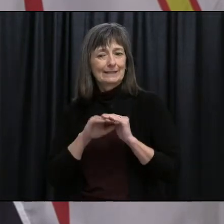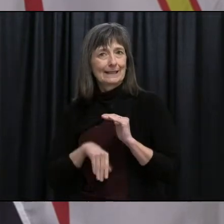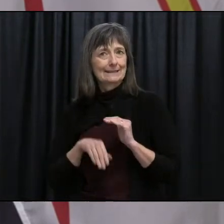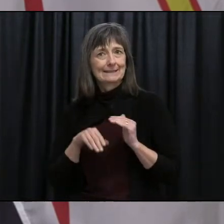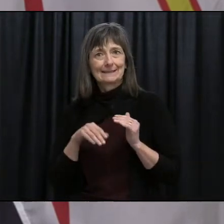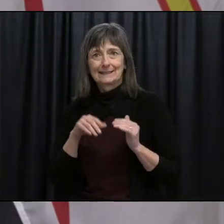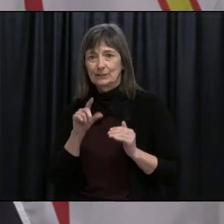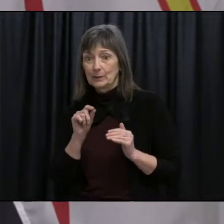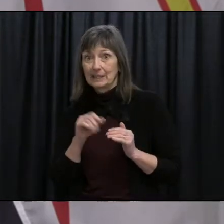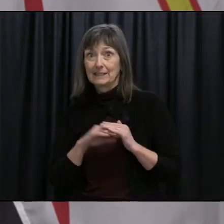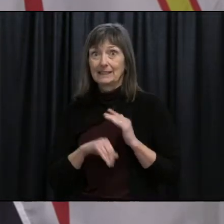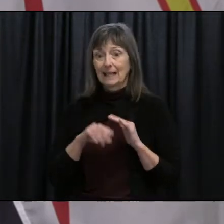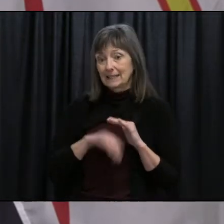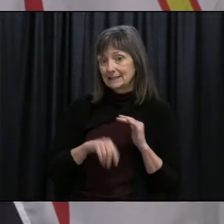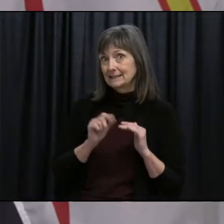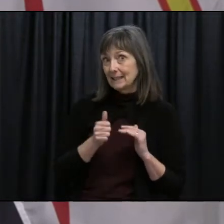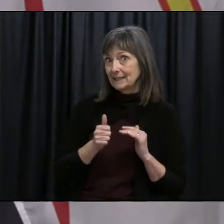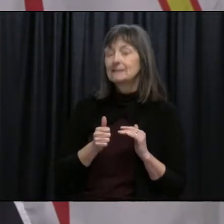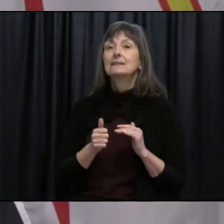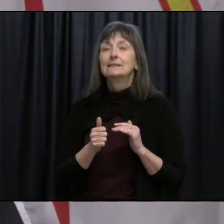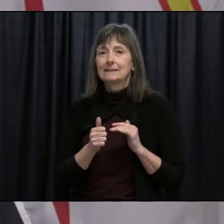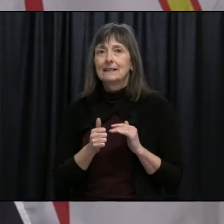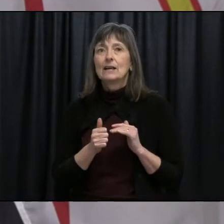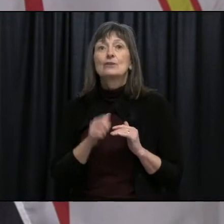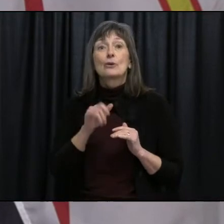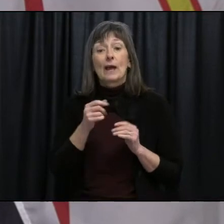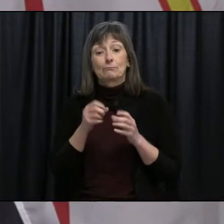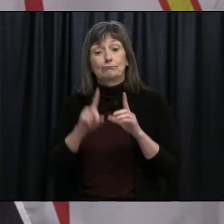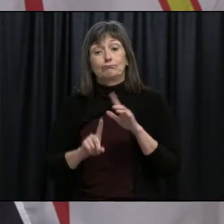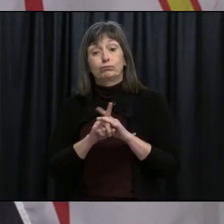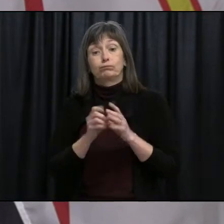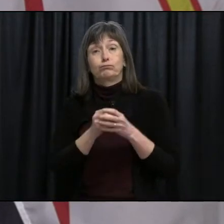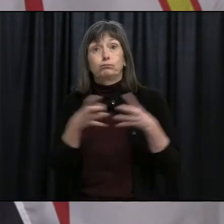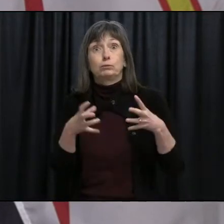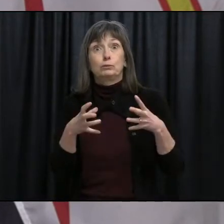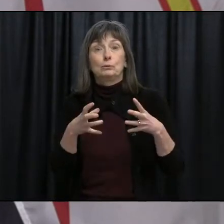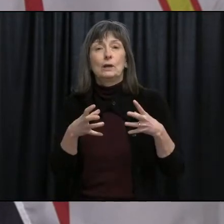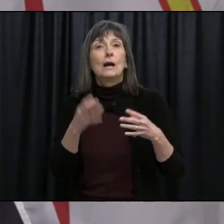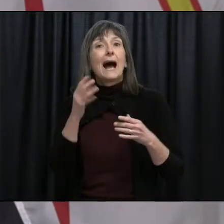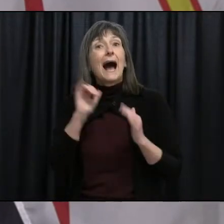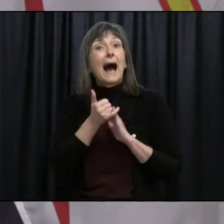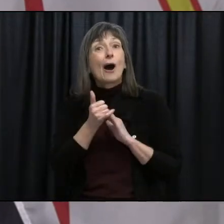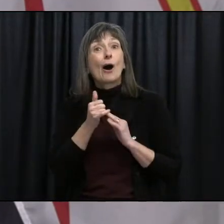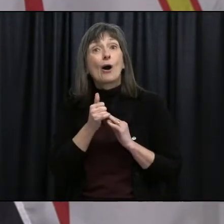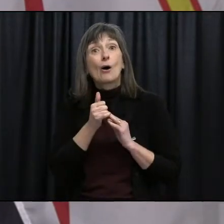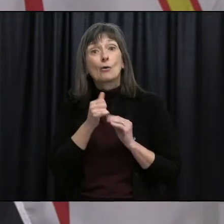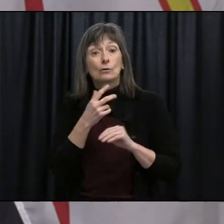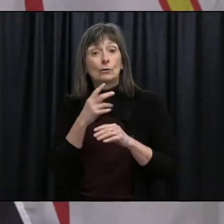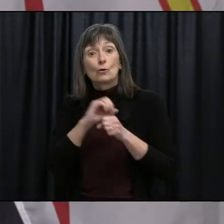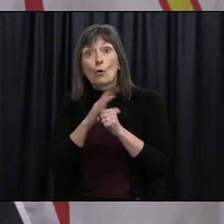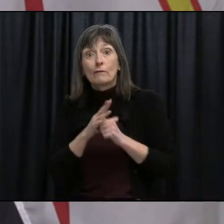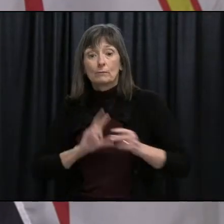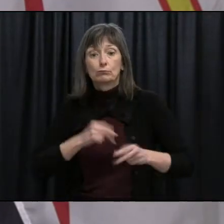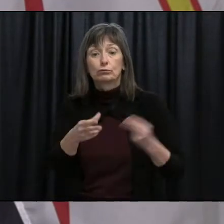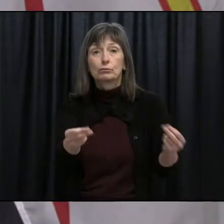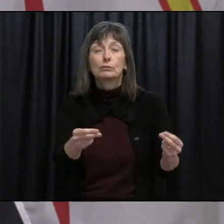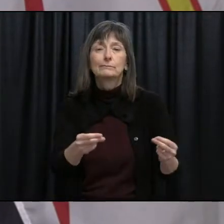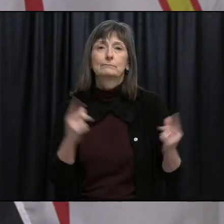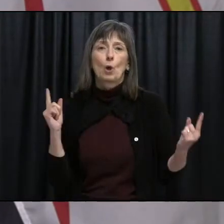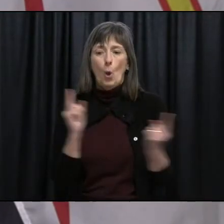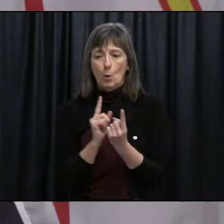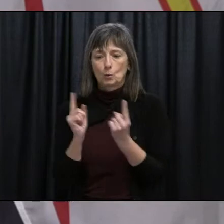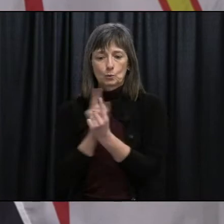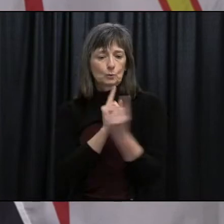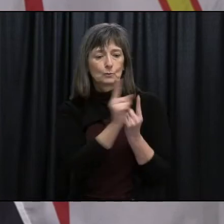those contacts happened at the very beginning of this, and that's what triggered those special measures orders. So we're certainly